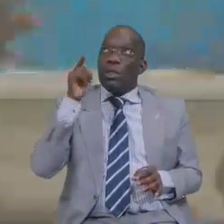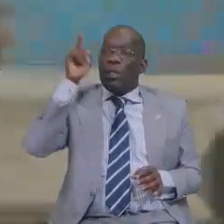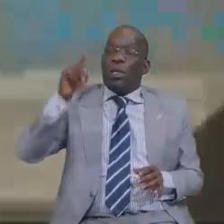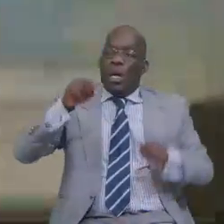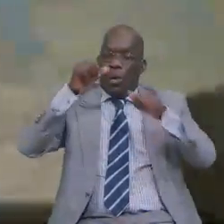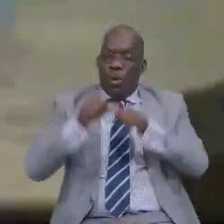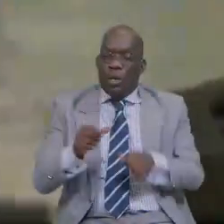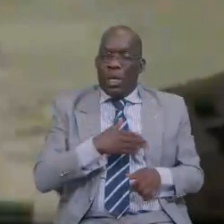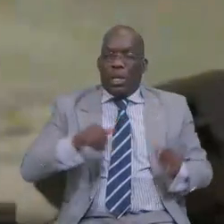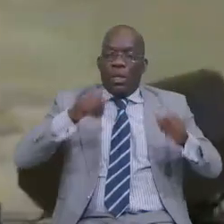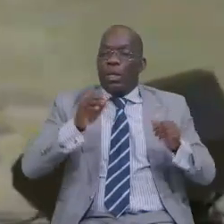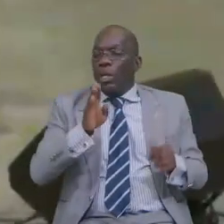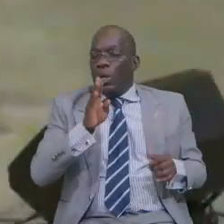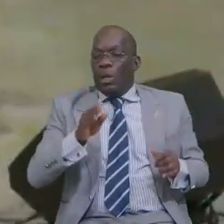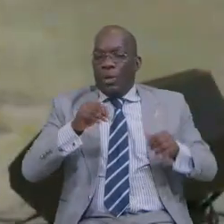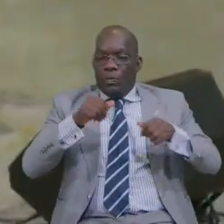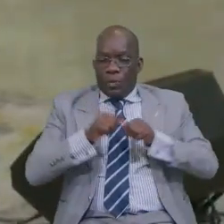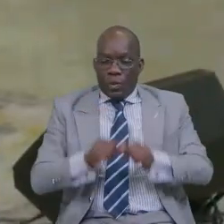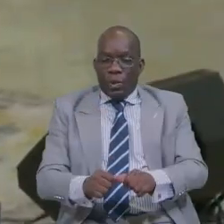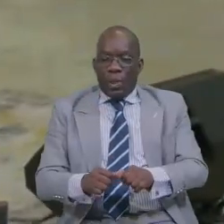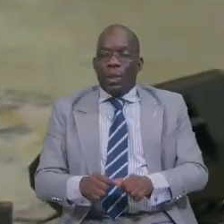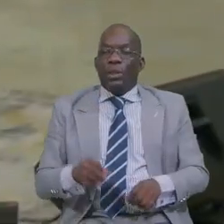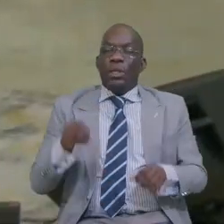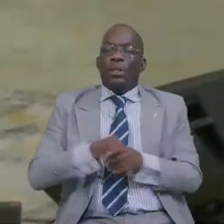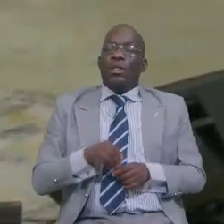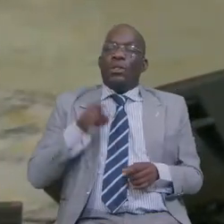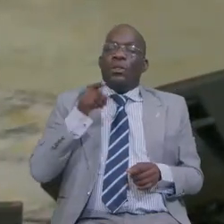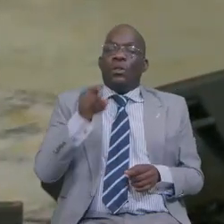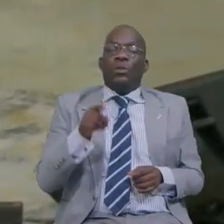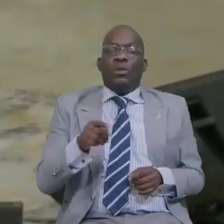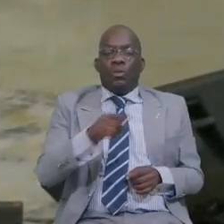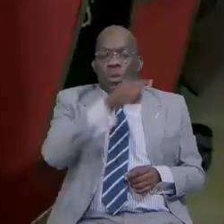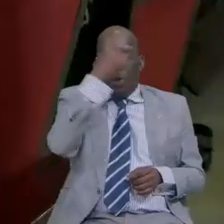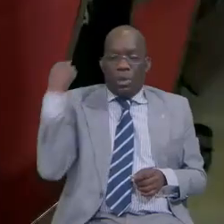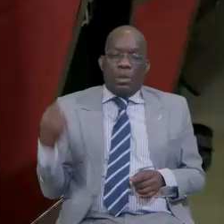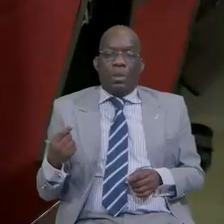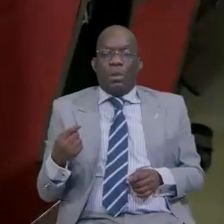than this shall he do, because, tell me,